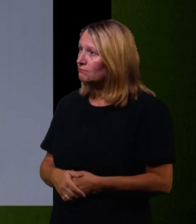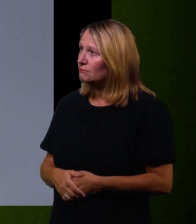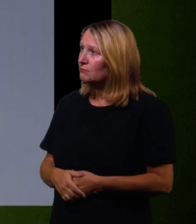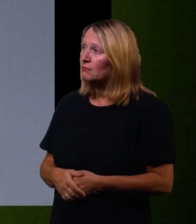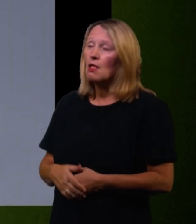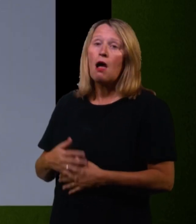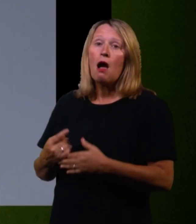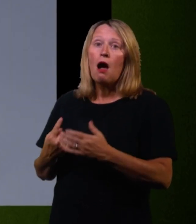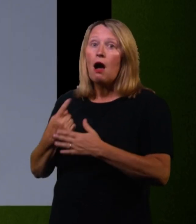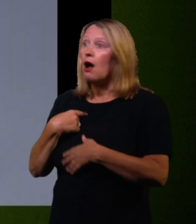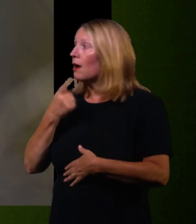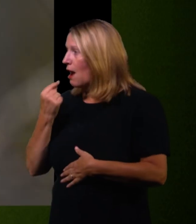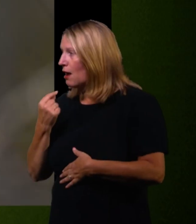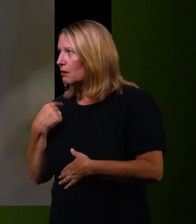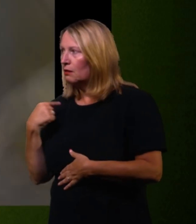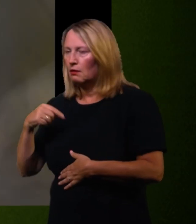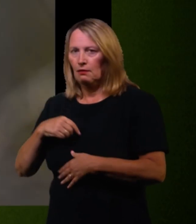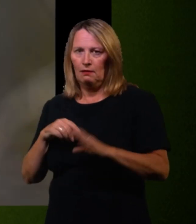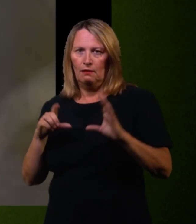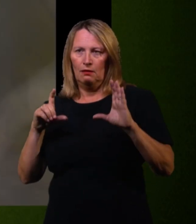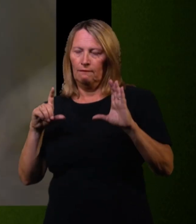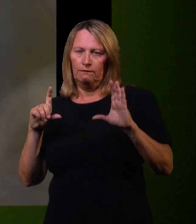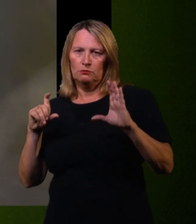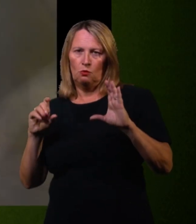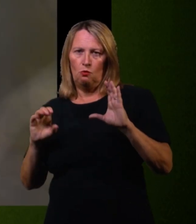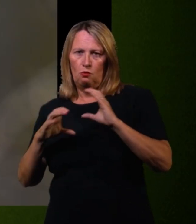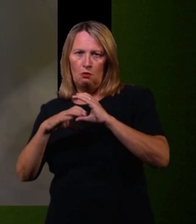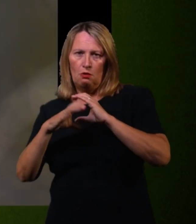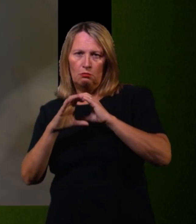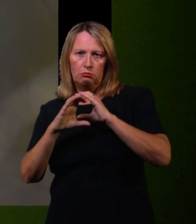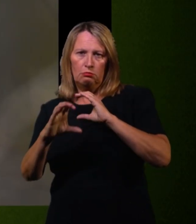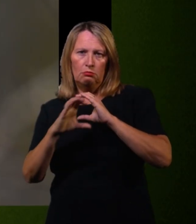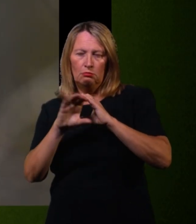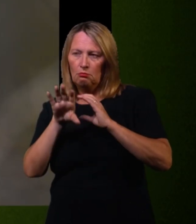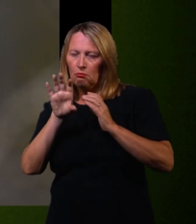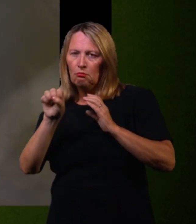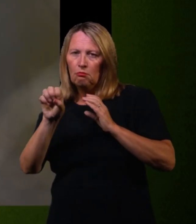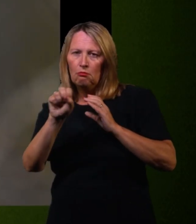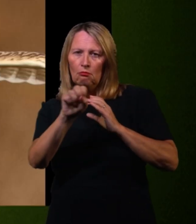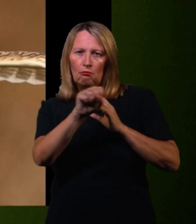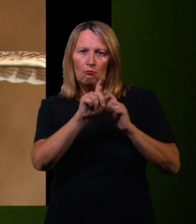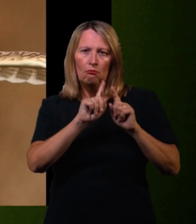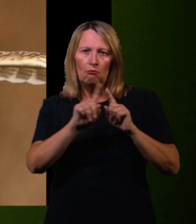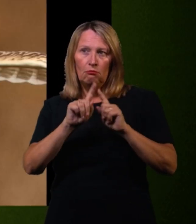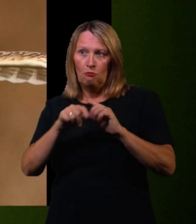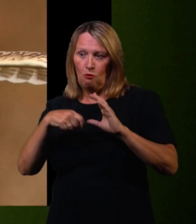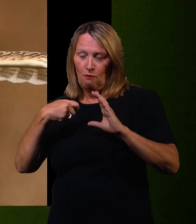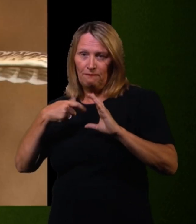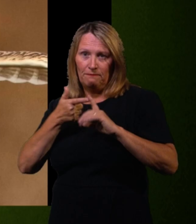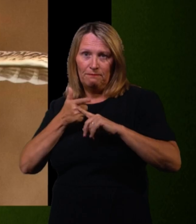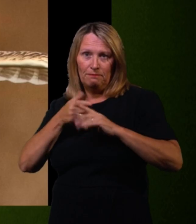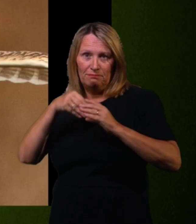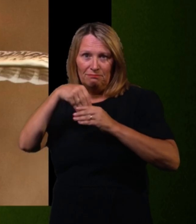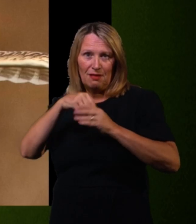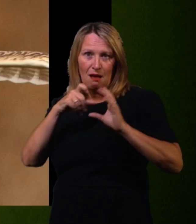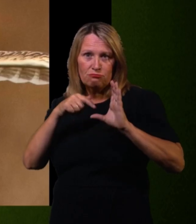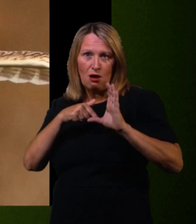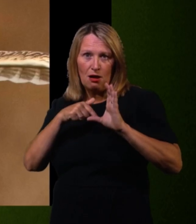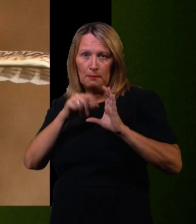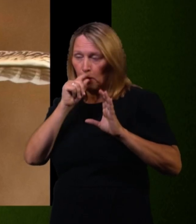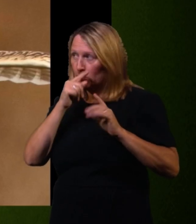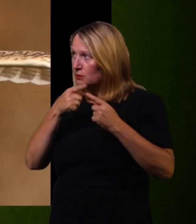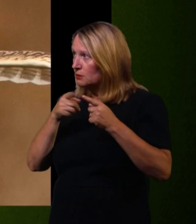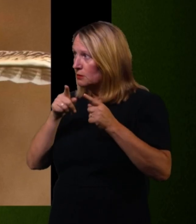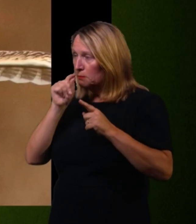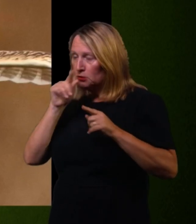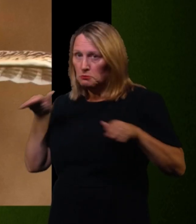As often as I can, I'm out photographing them, and some of my favourites to capture, on film that is, are our birds of prey. They are